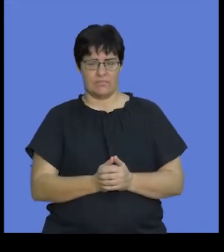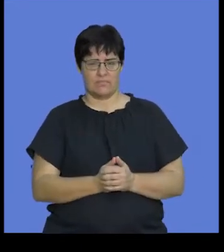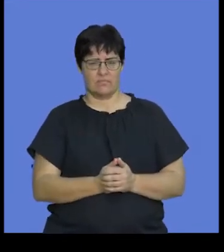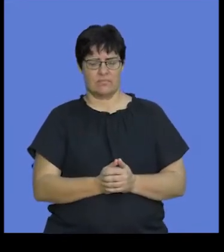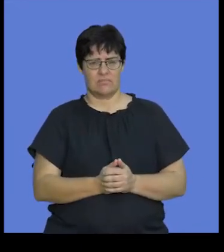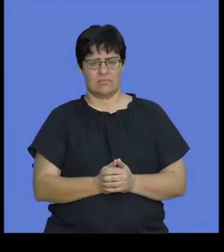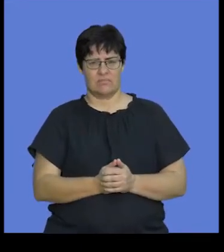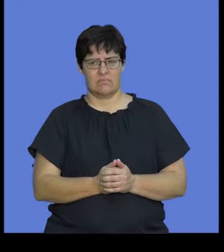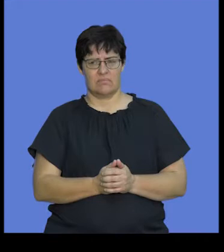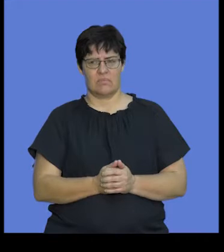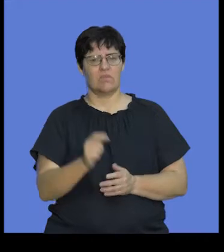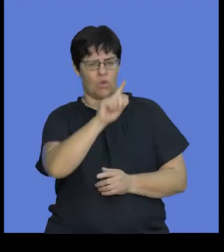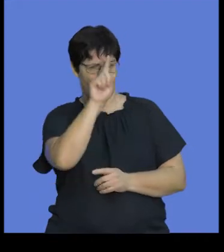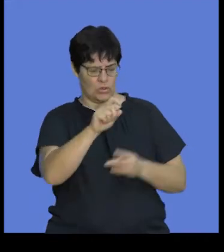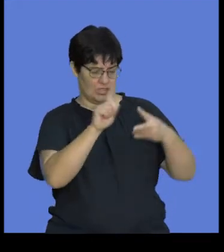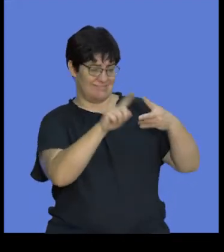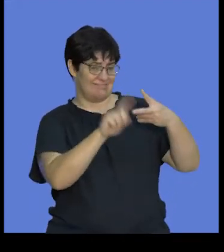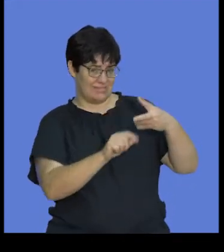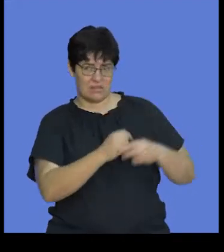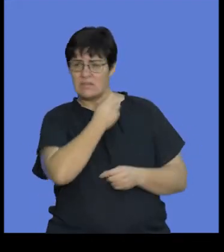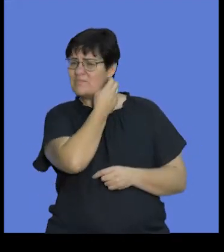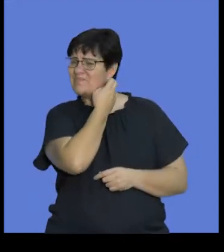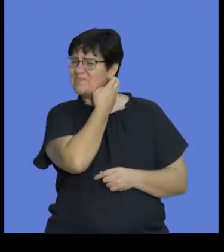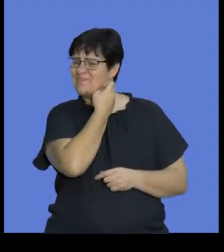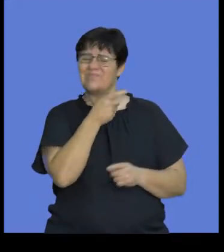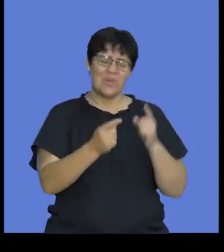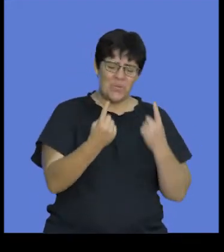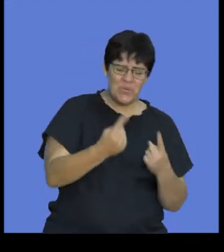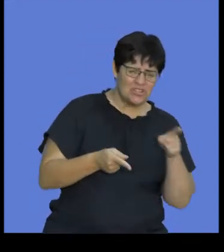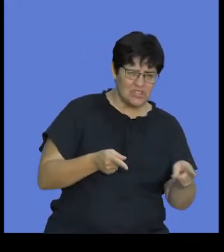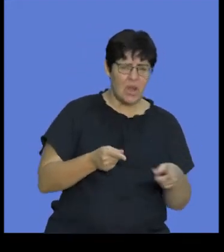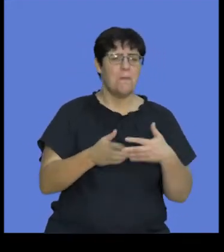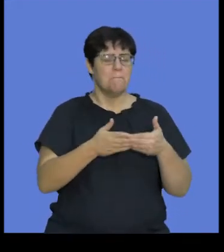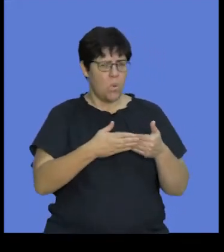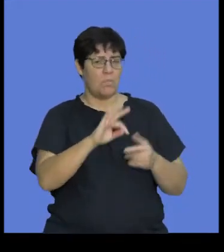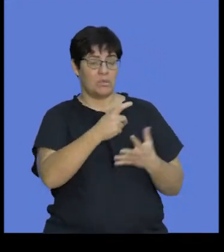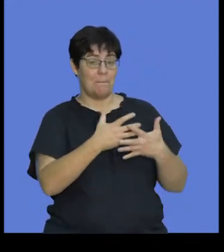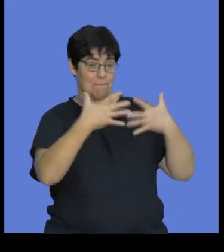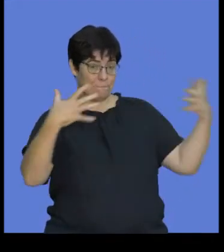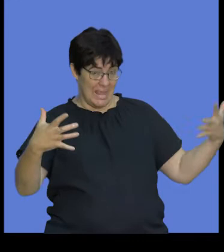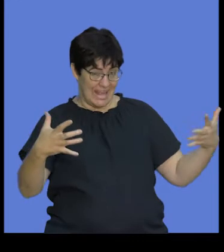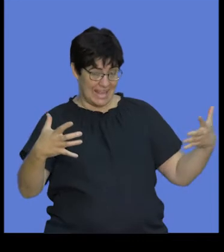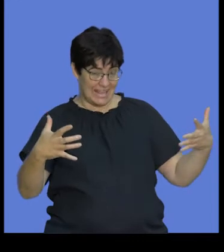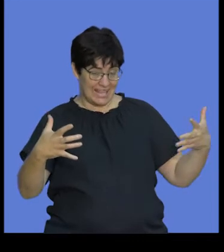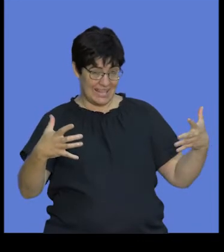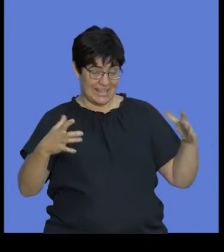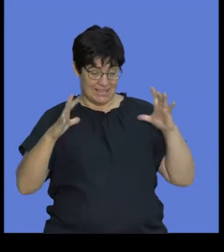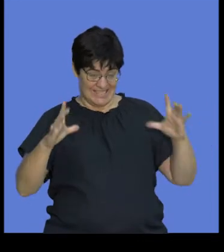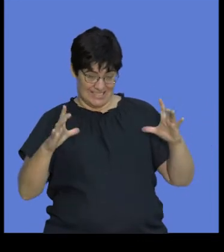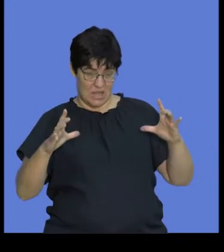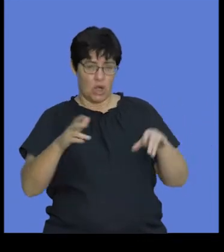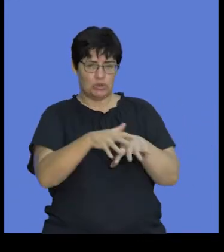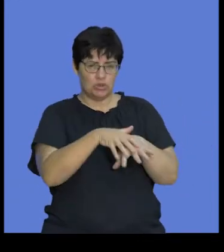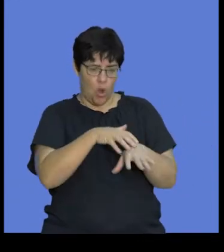which object, so we have a question here, has more momentum? A big object moving slowly or